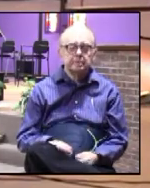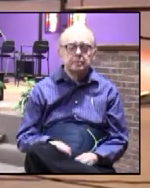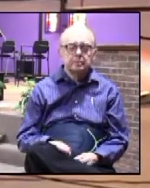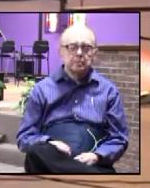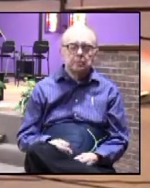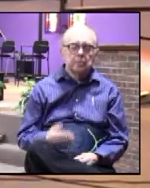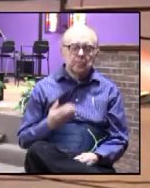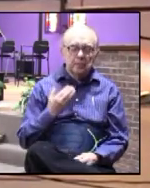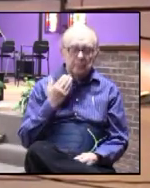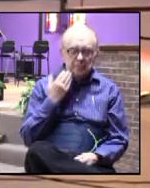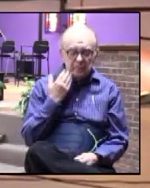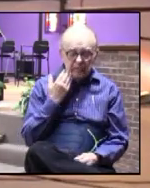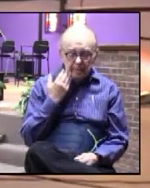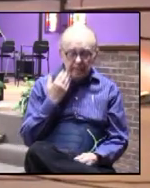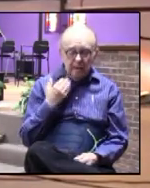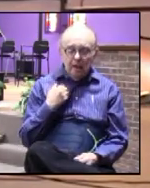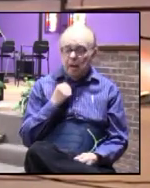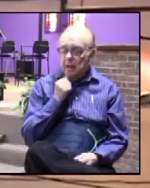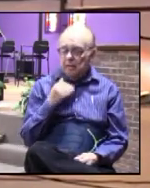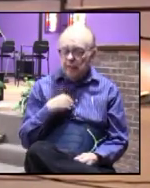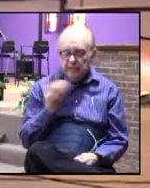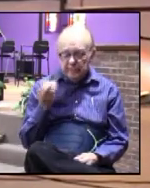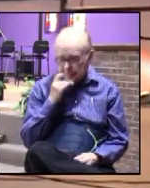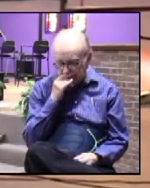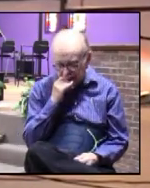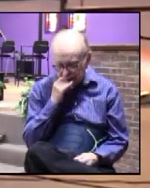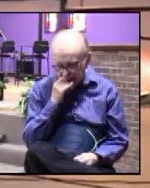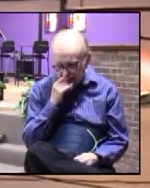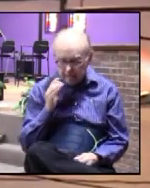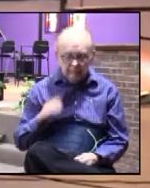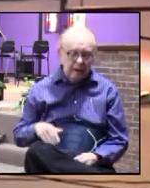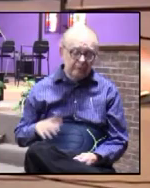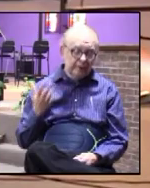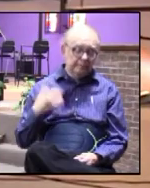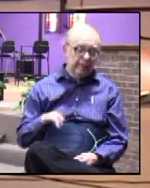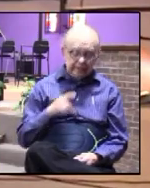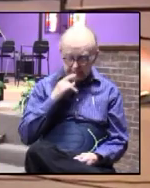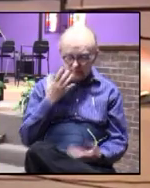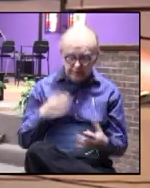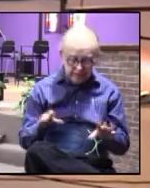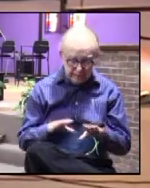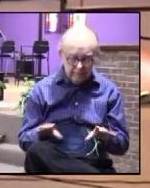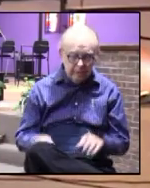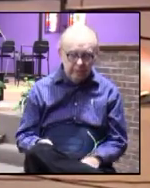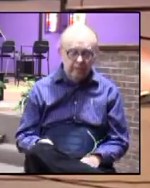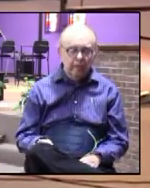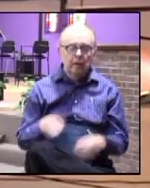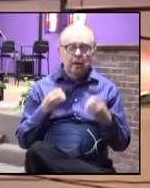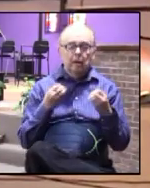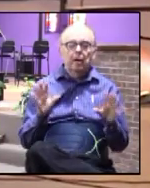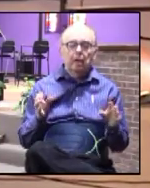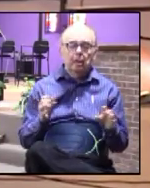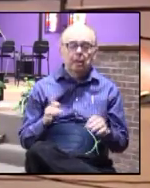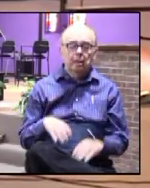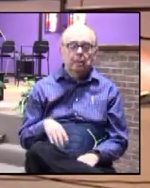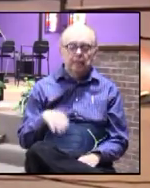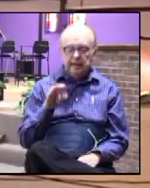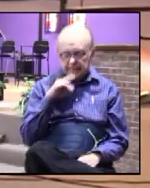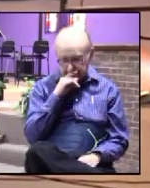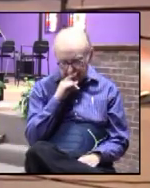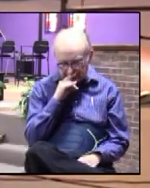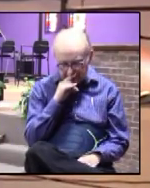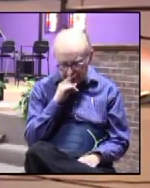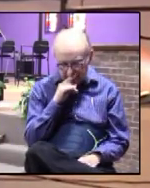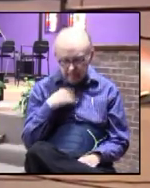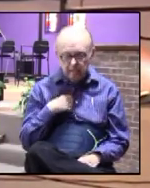I don't have no kids in there. I raised my kids. I don't want any more snotty-nosed kids. I'm